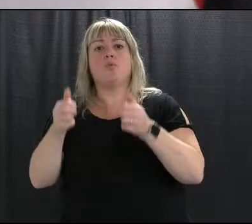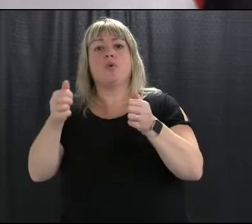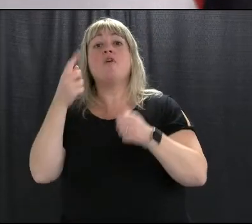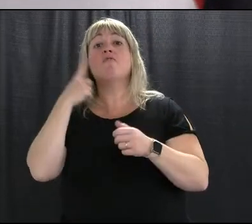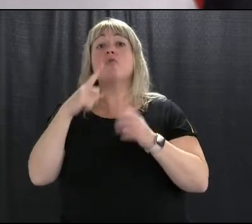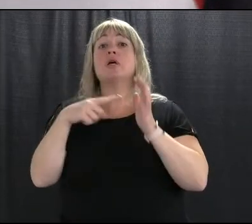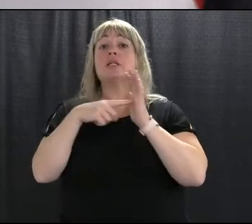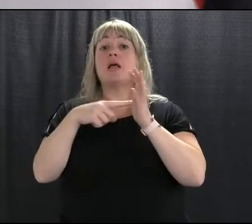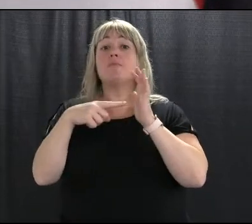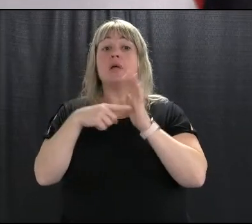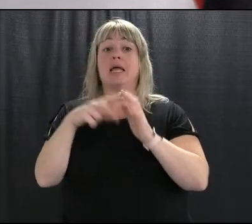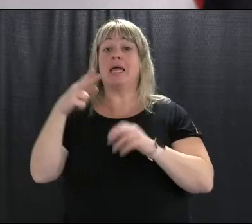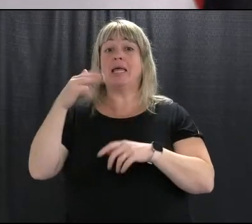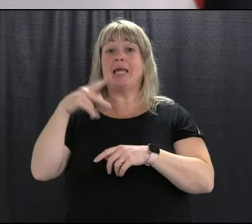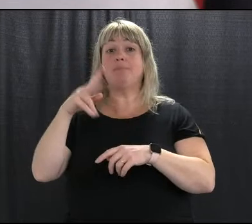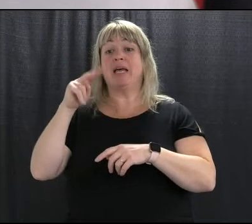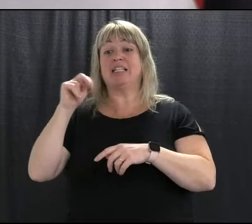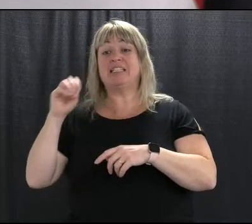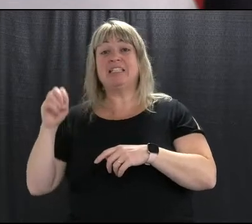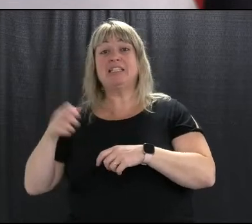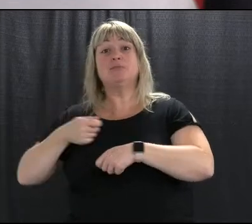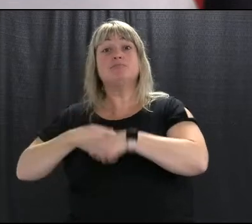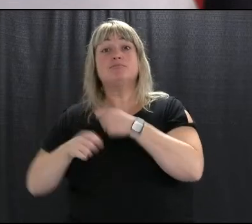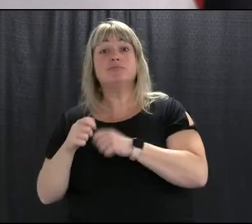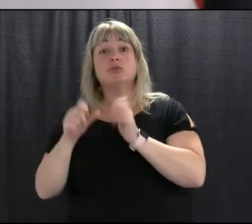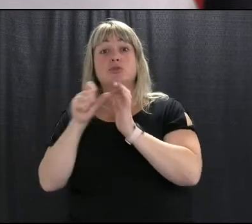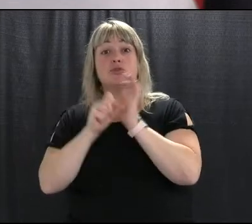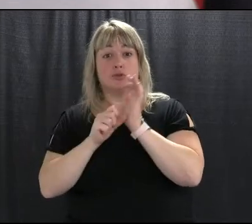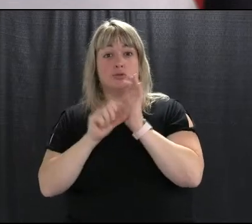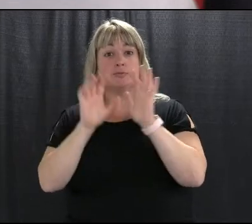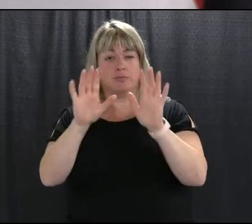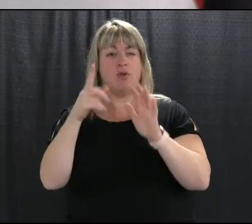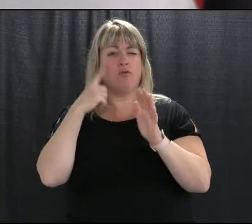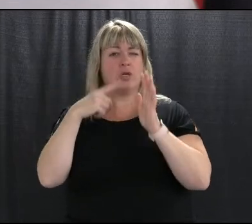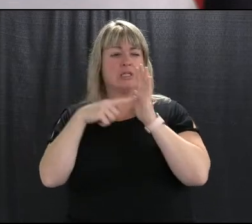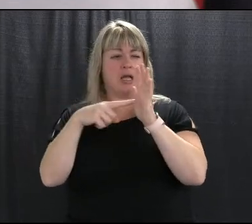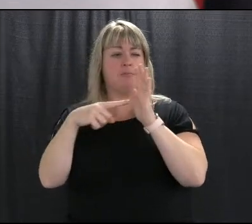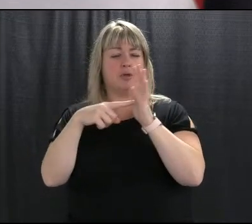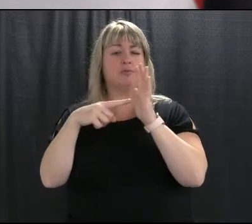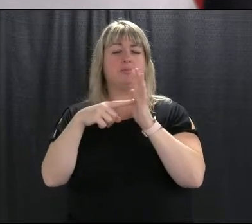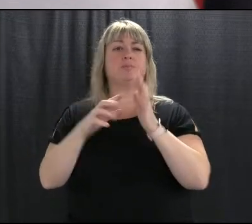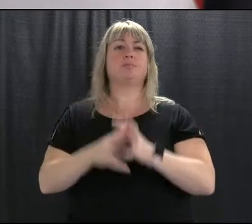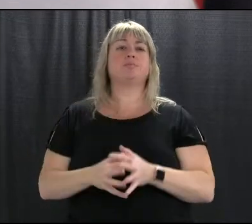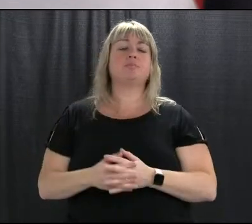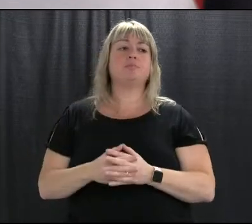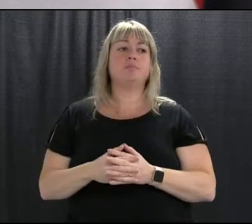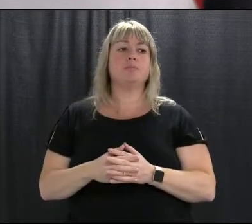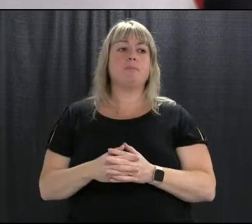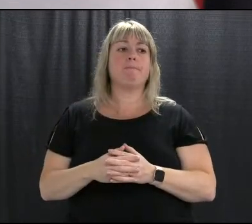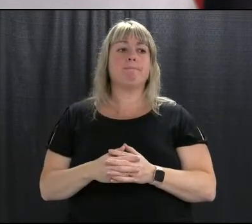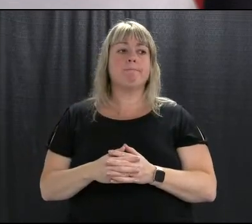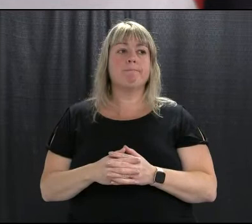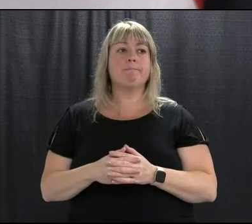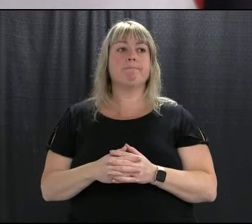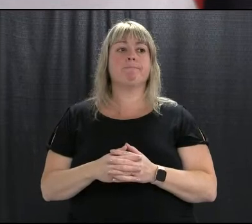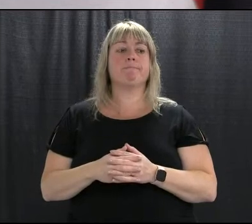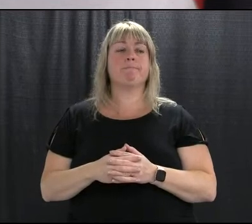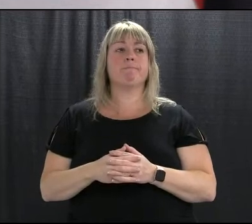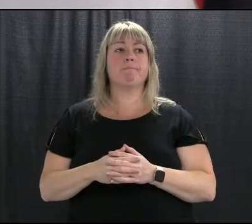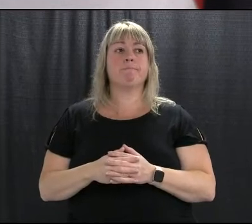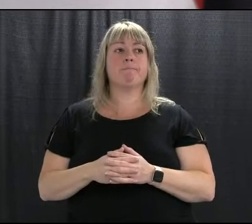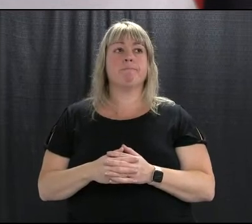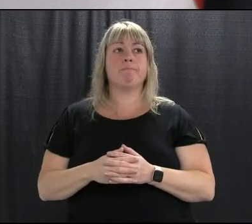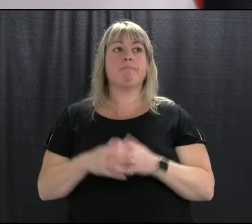of the hip and knee joint replacements to explain what I'm thinking about or what we're talking about.